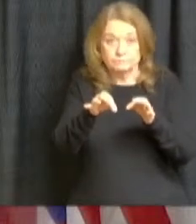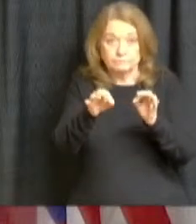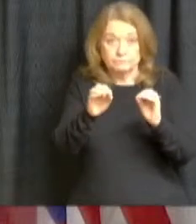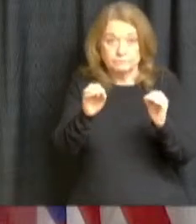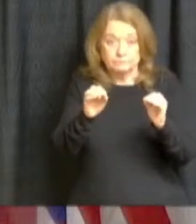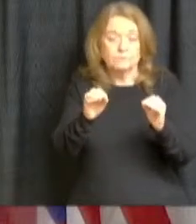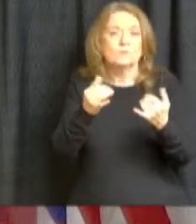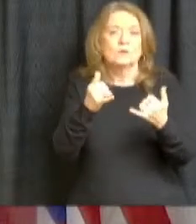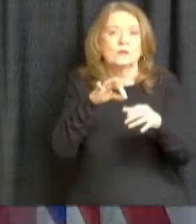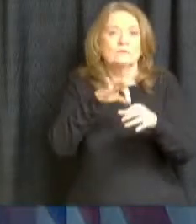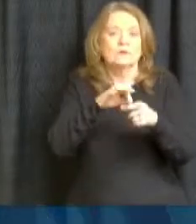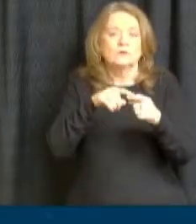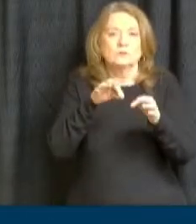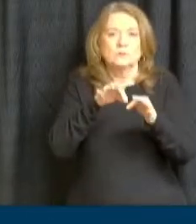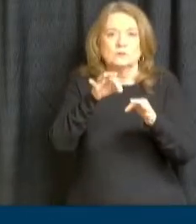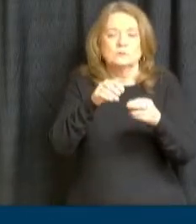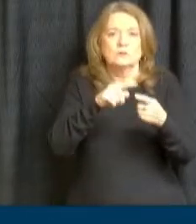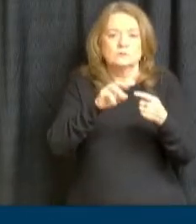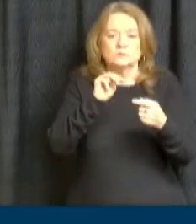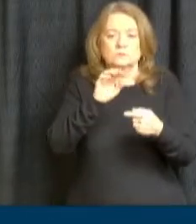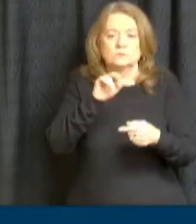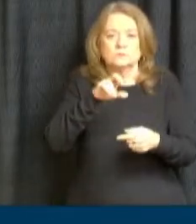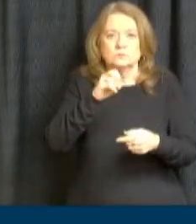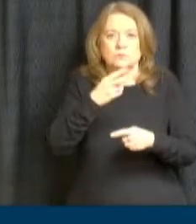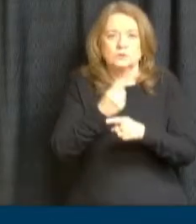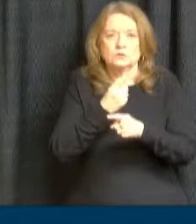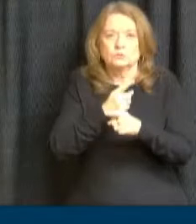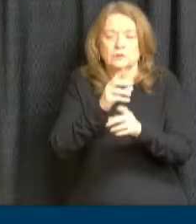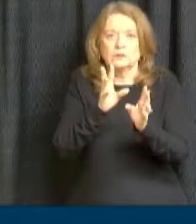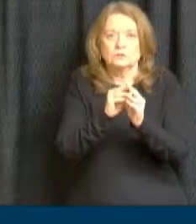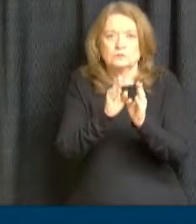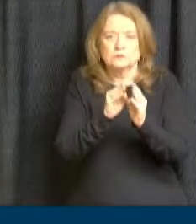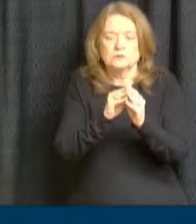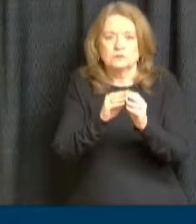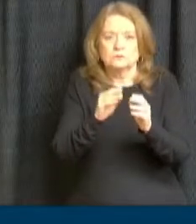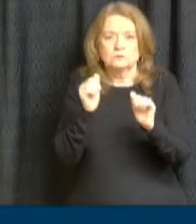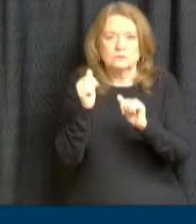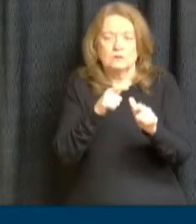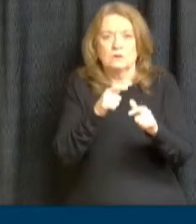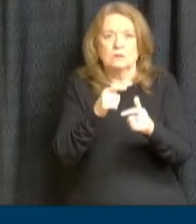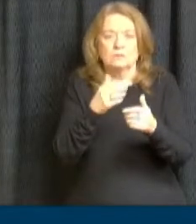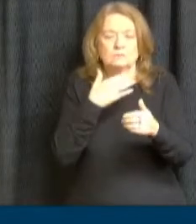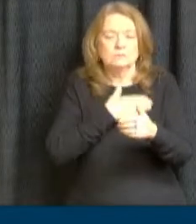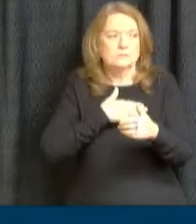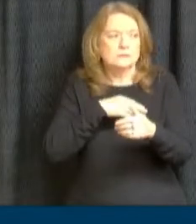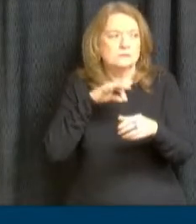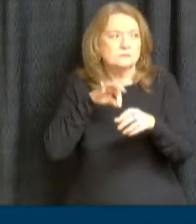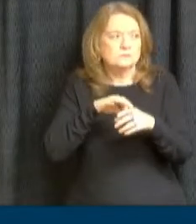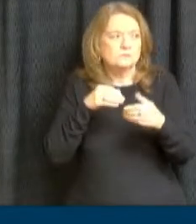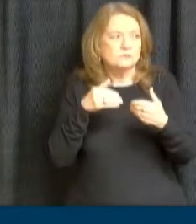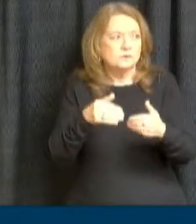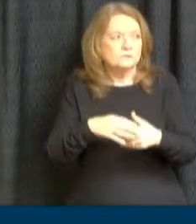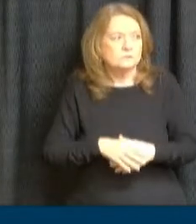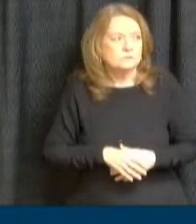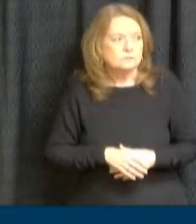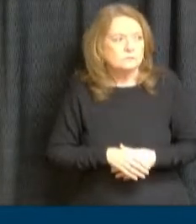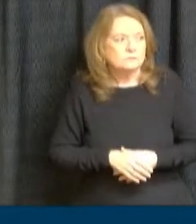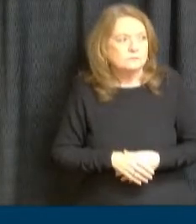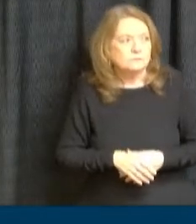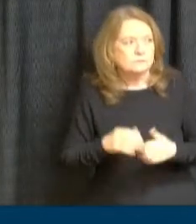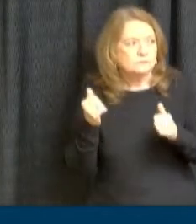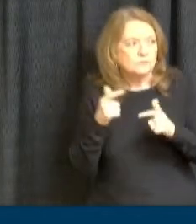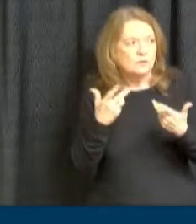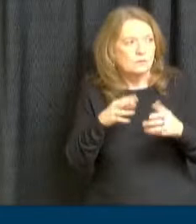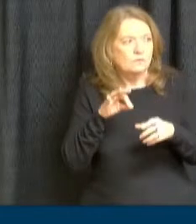voting to postpone until the March regular session. All members, please cast your vote. Every